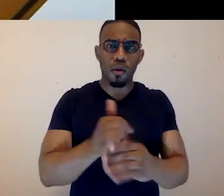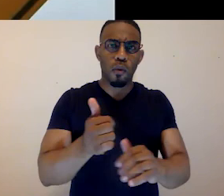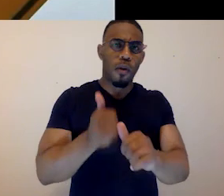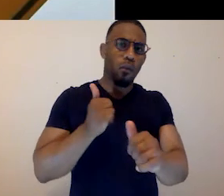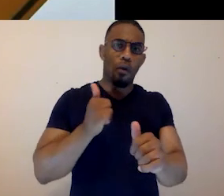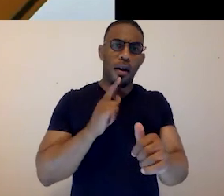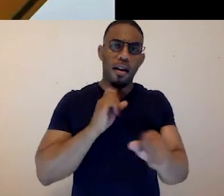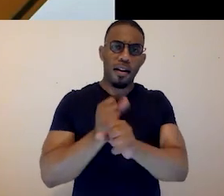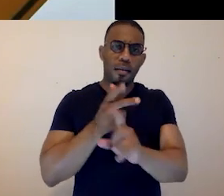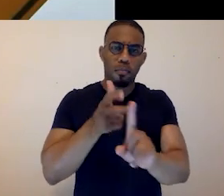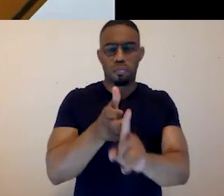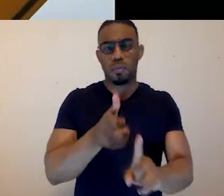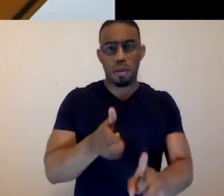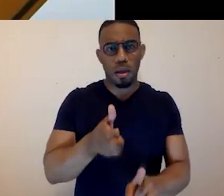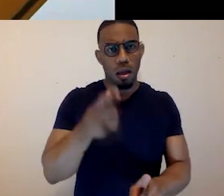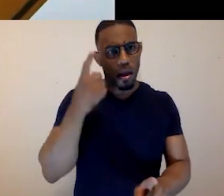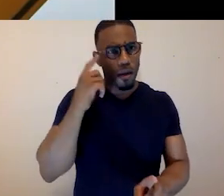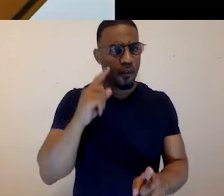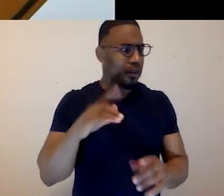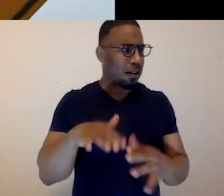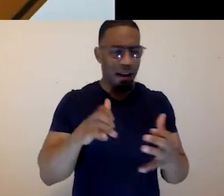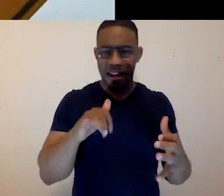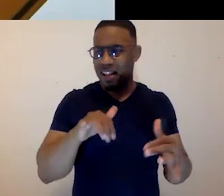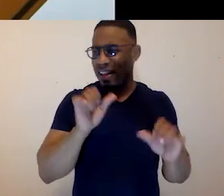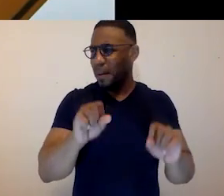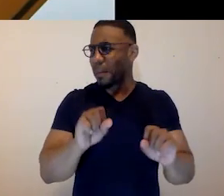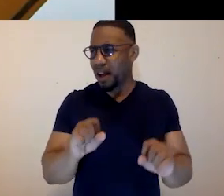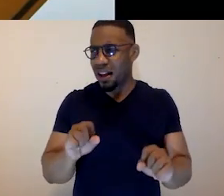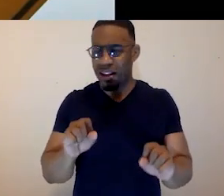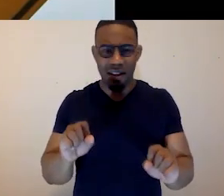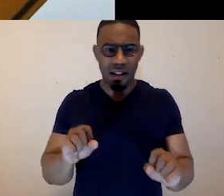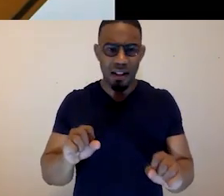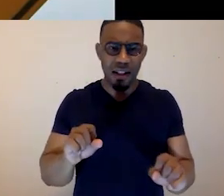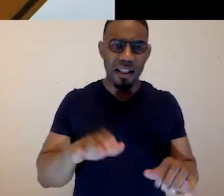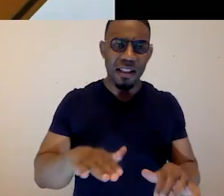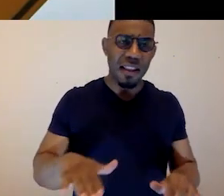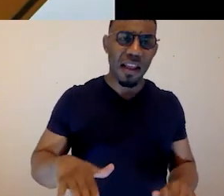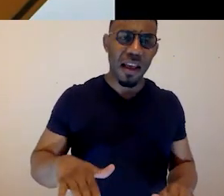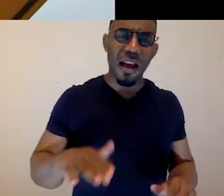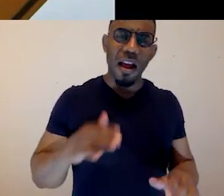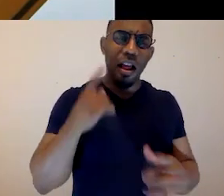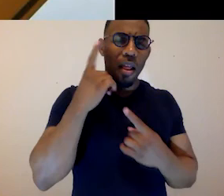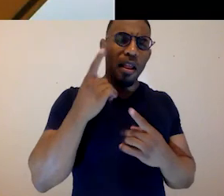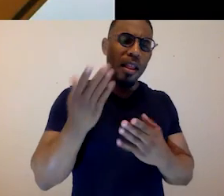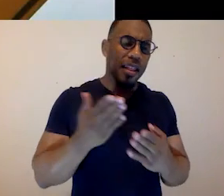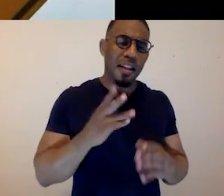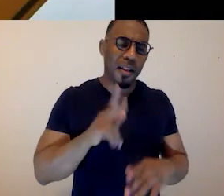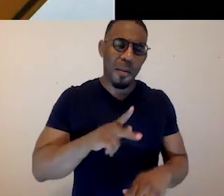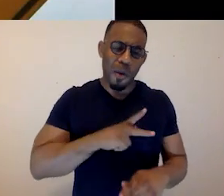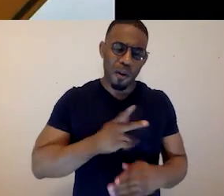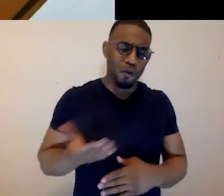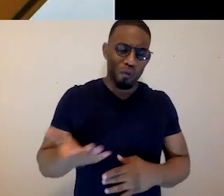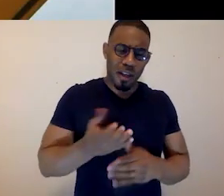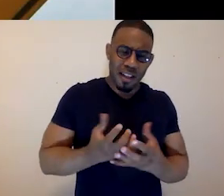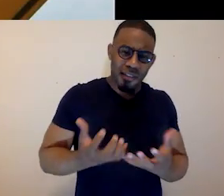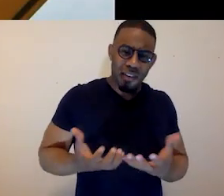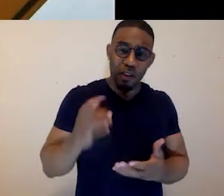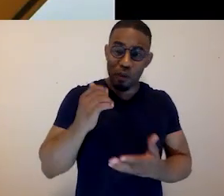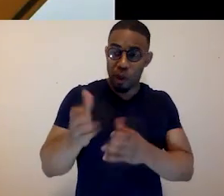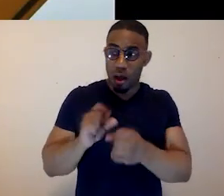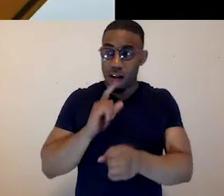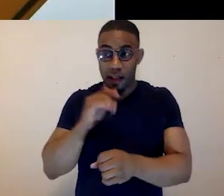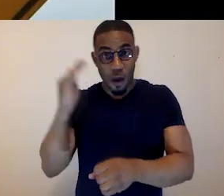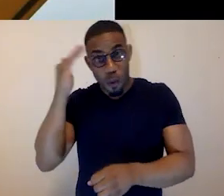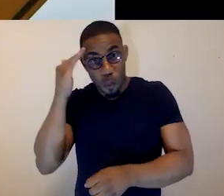fatal collision. Now, if you're wondering how could this possibly happen, the child forgot to carry their personal tracking device, so the car was